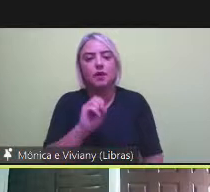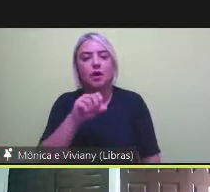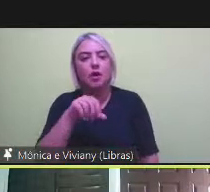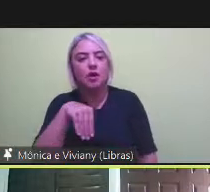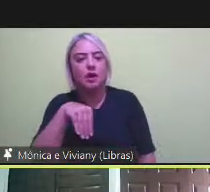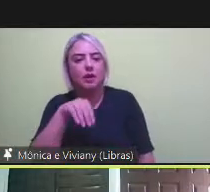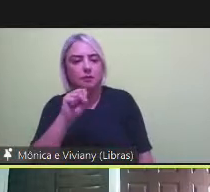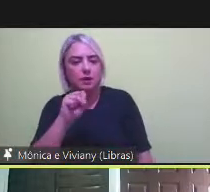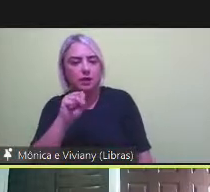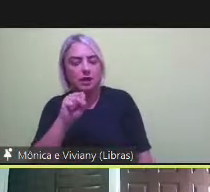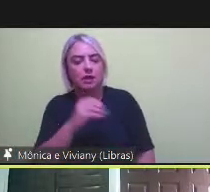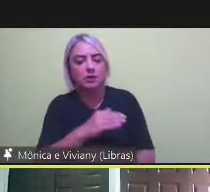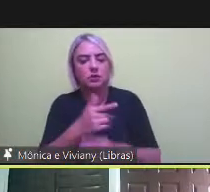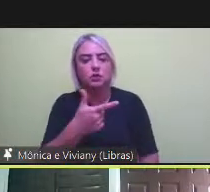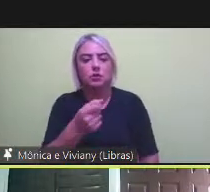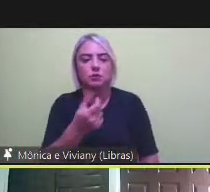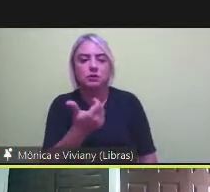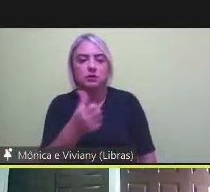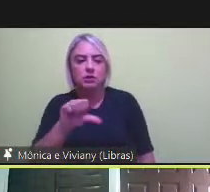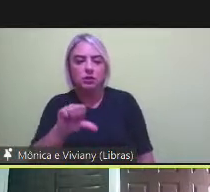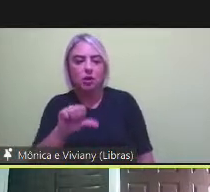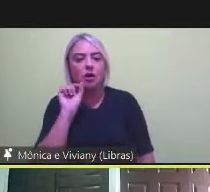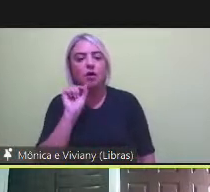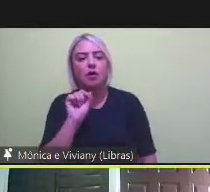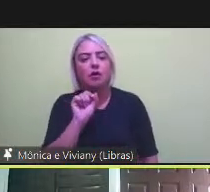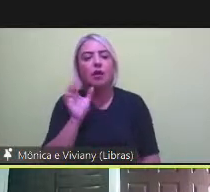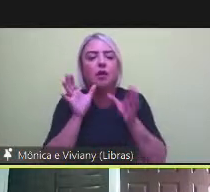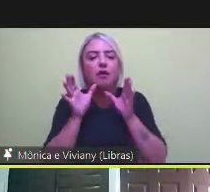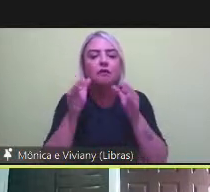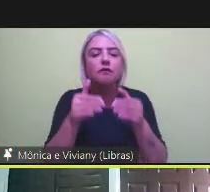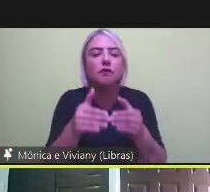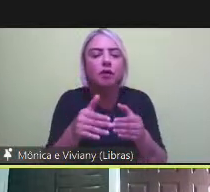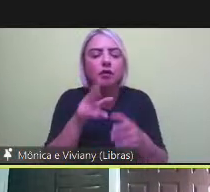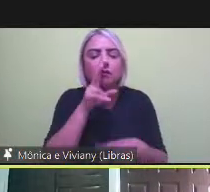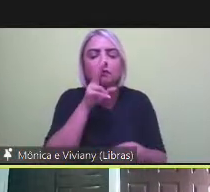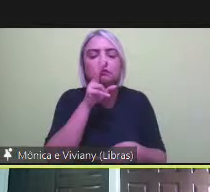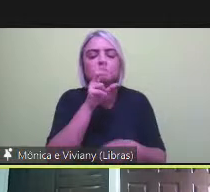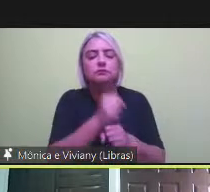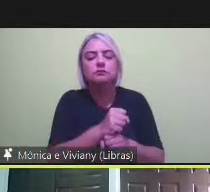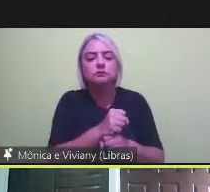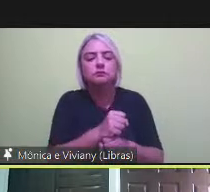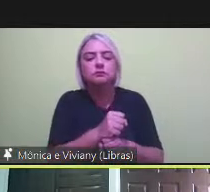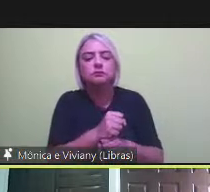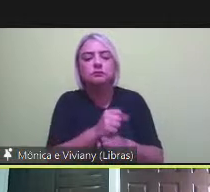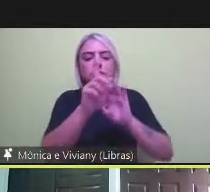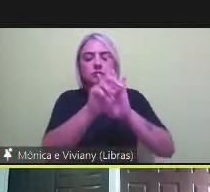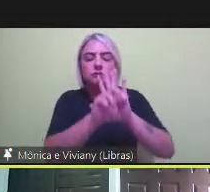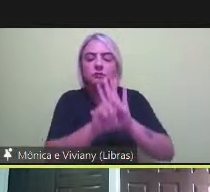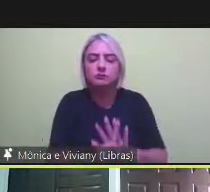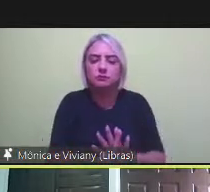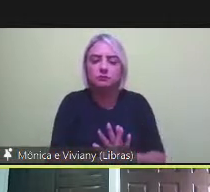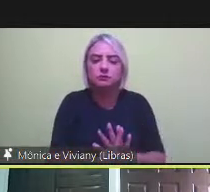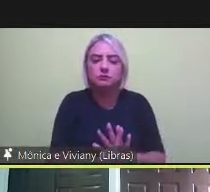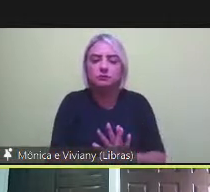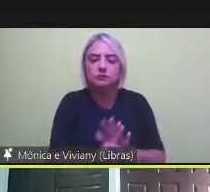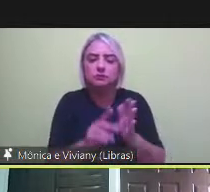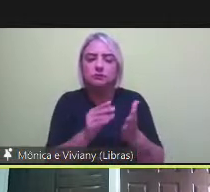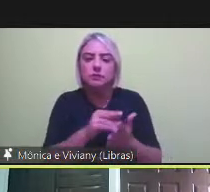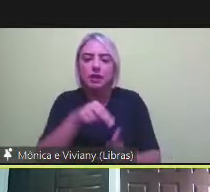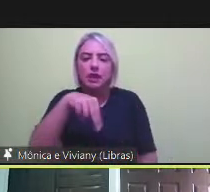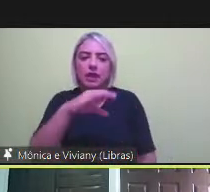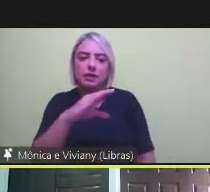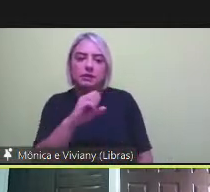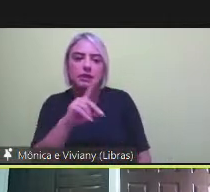targeted the strengthening and the management of NCDs in general and